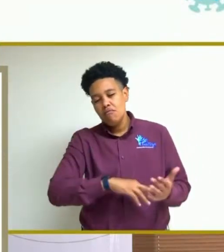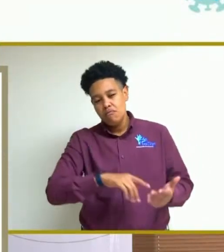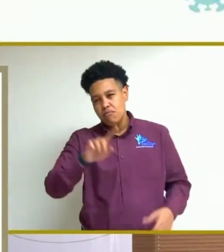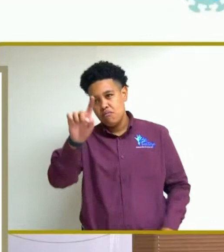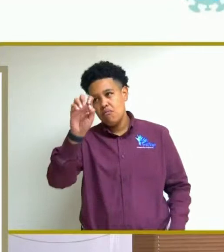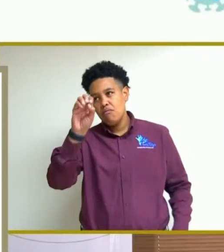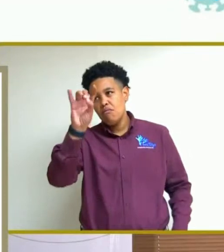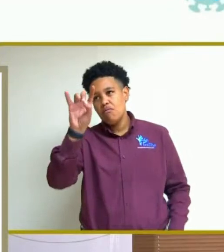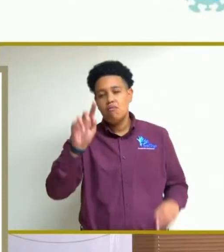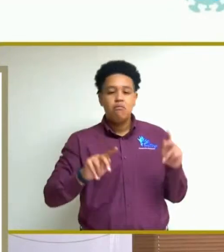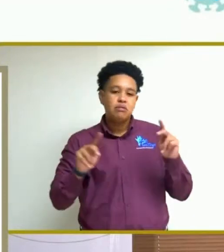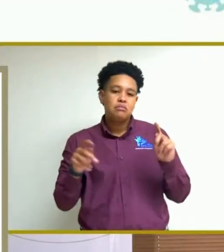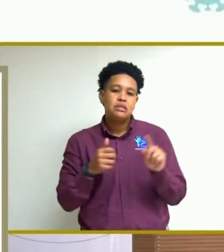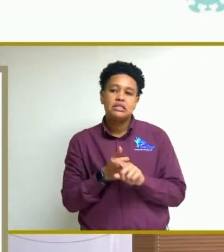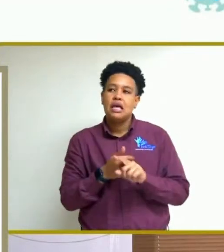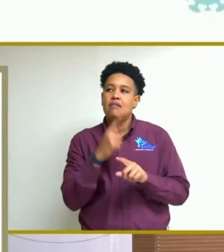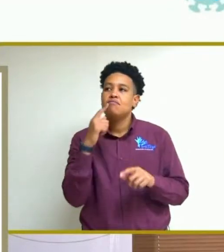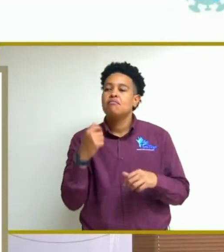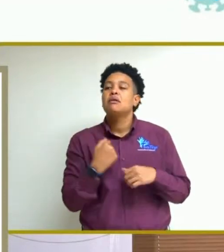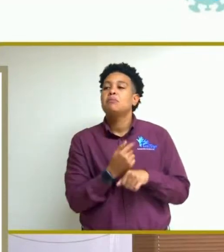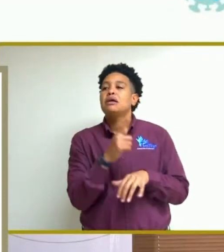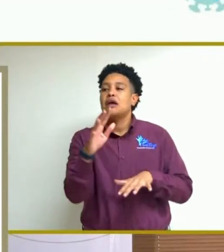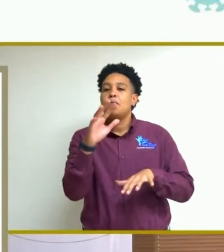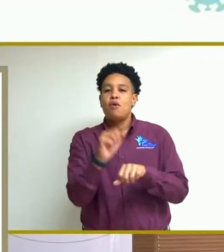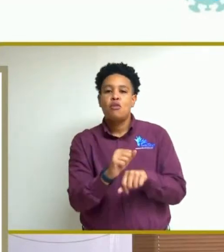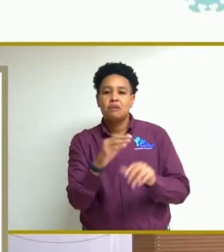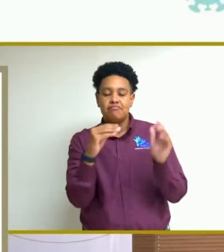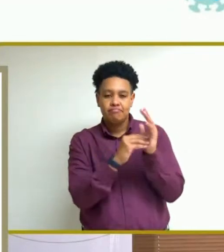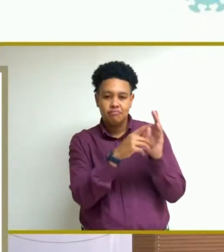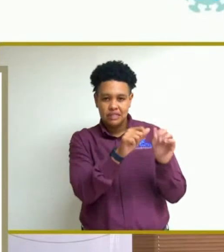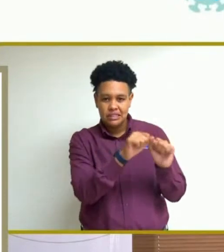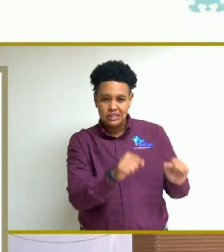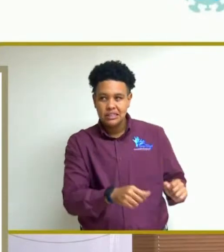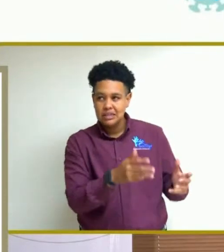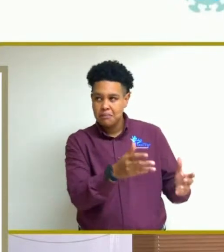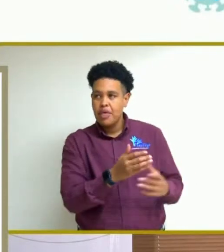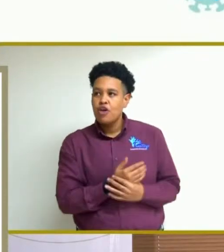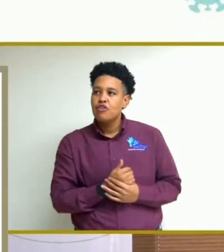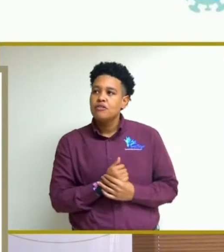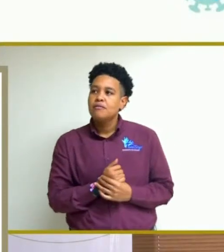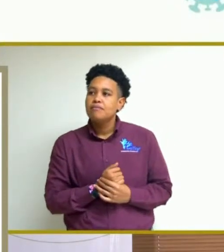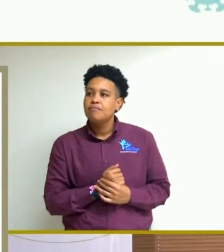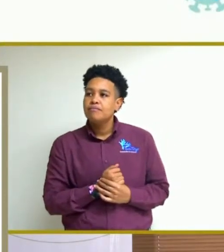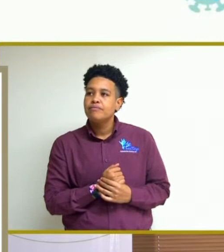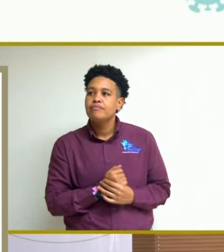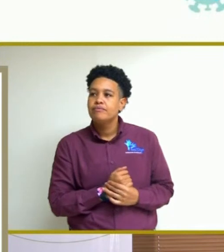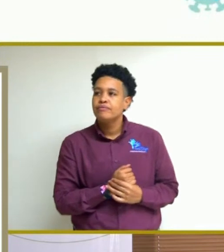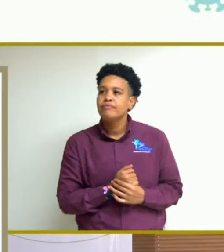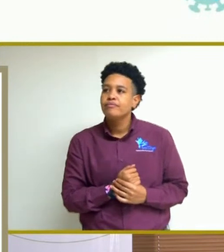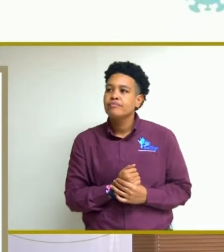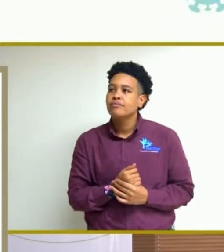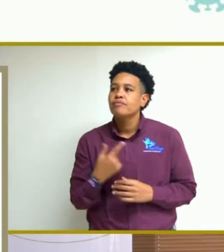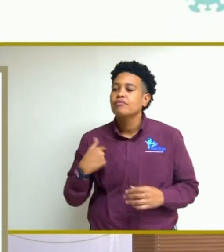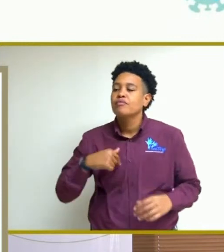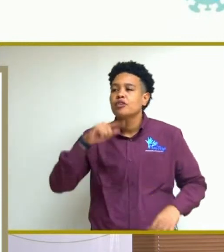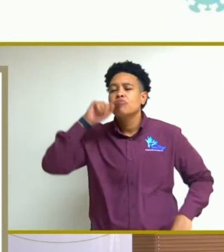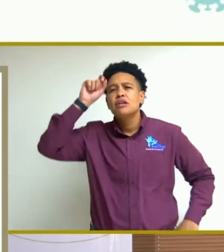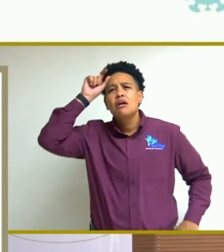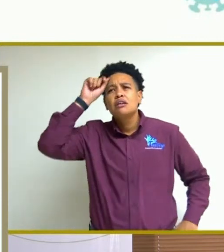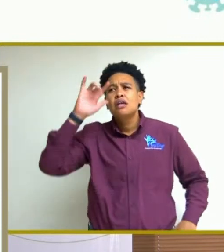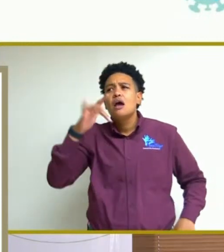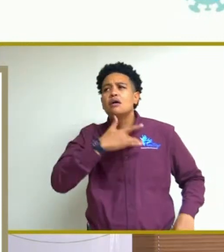4,108 persons have made appointments on the system. So we understand and appreciate